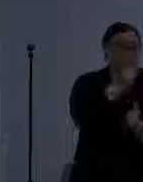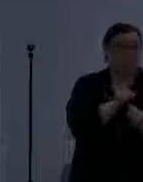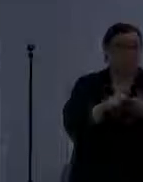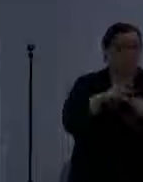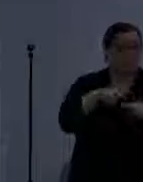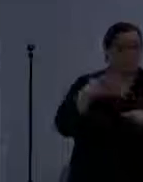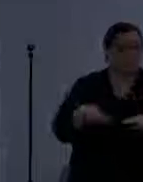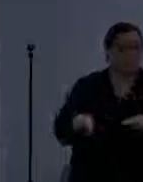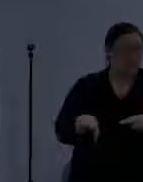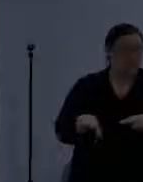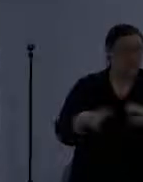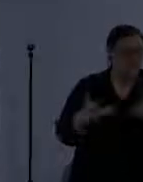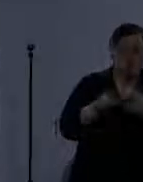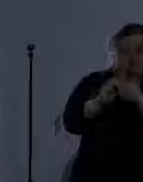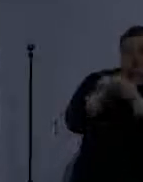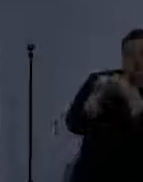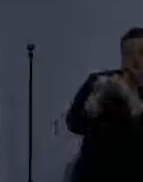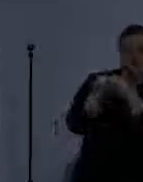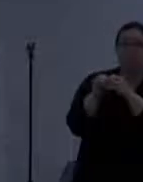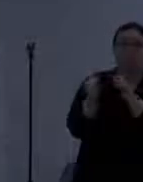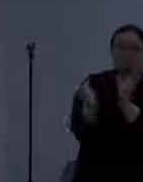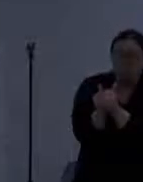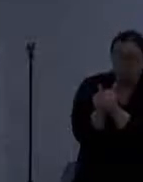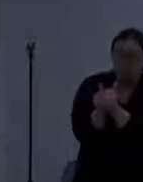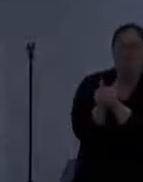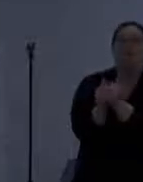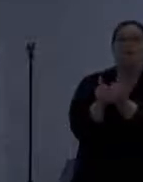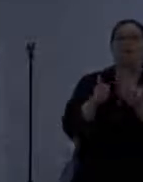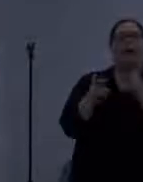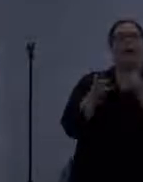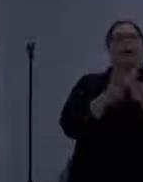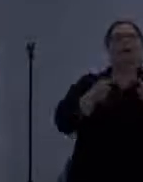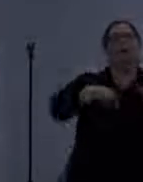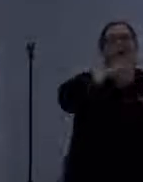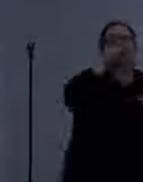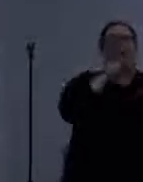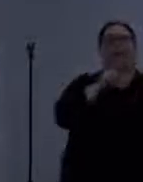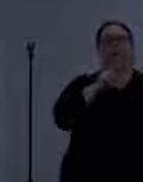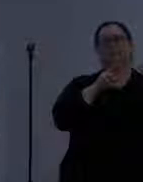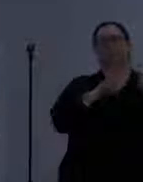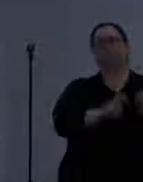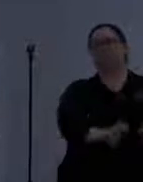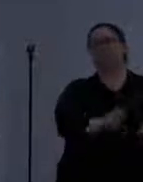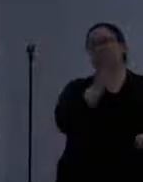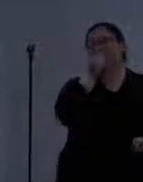for others, we might need to investigate, and that's where we have our own investigations arm.